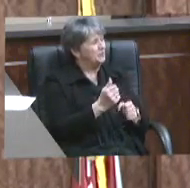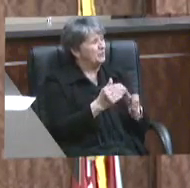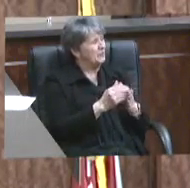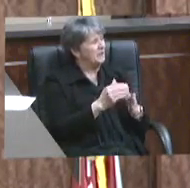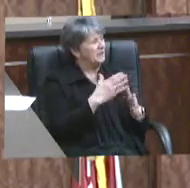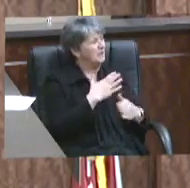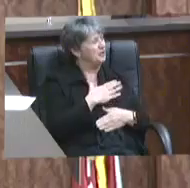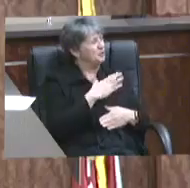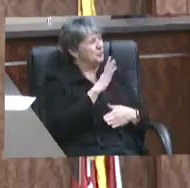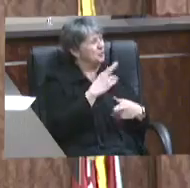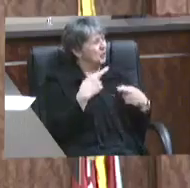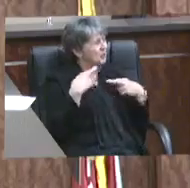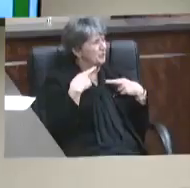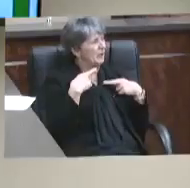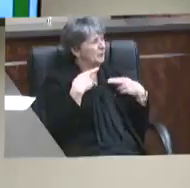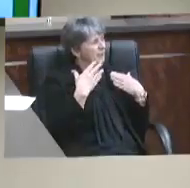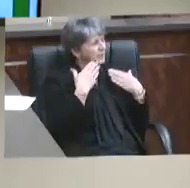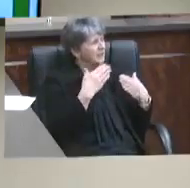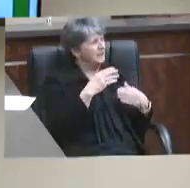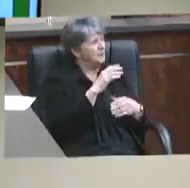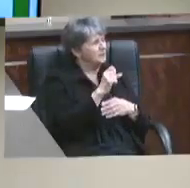retirement.